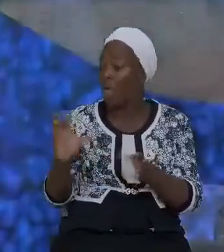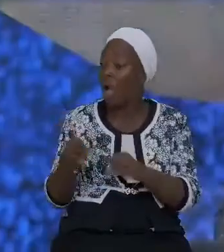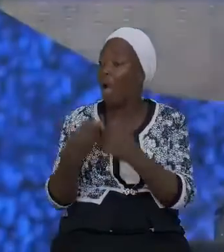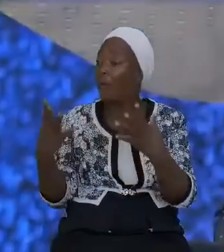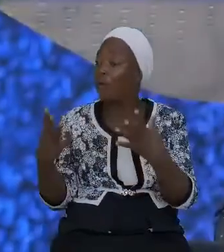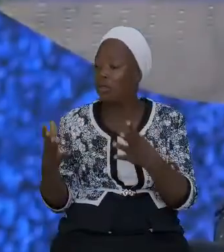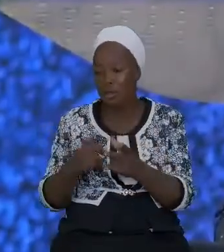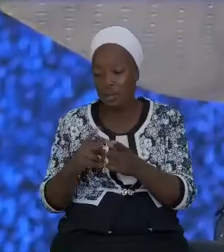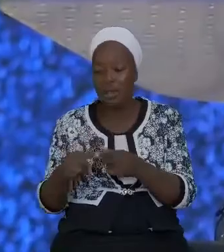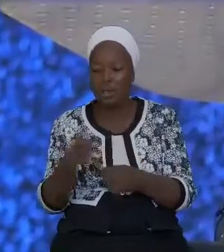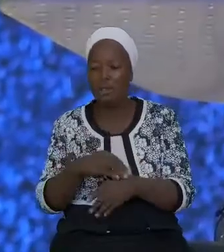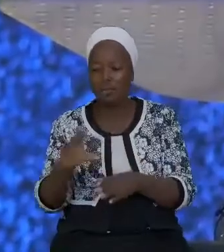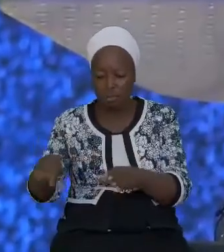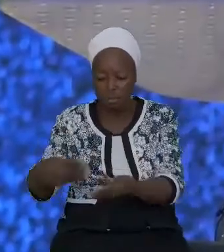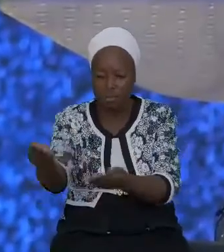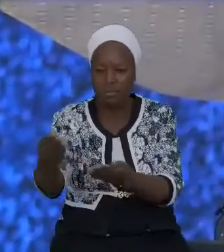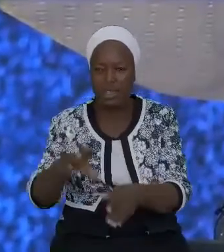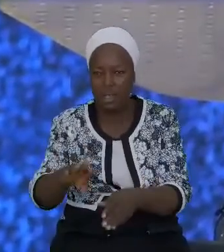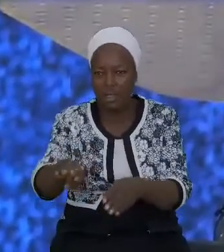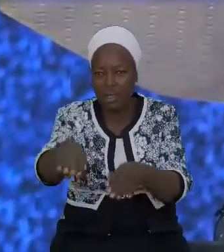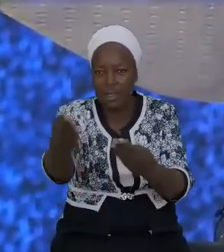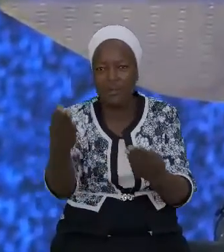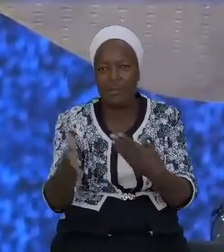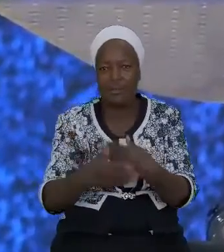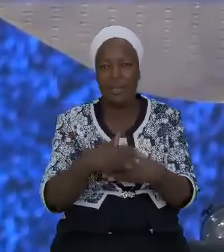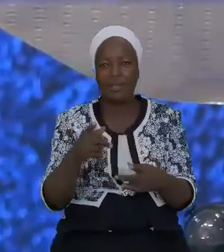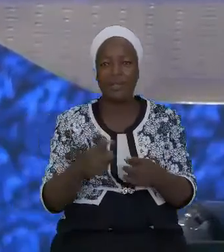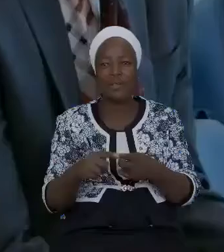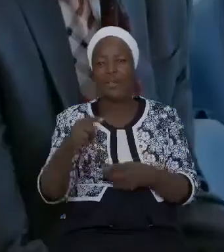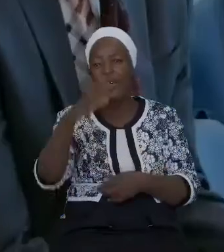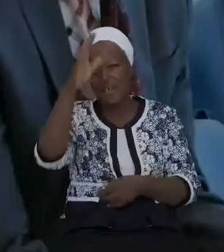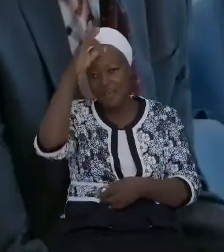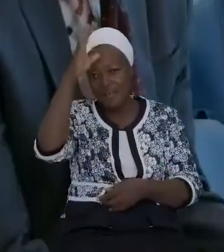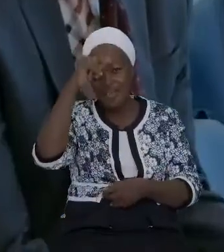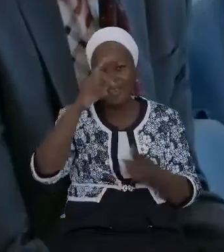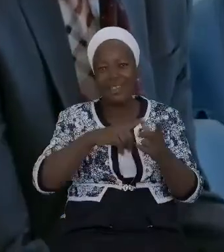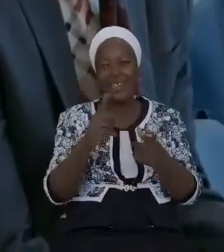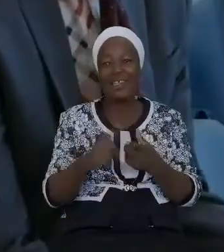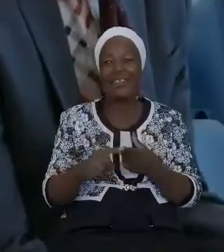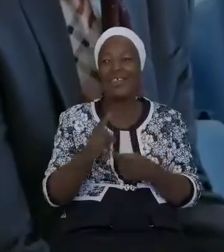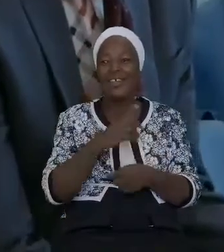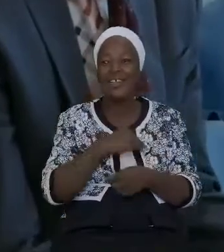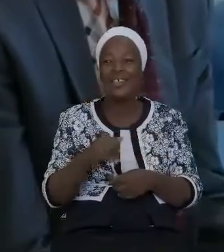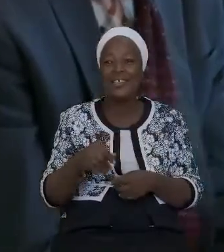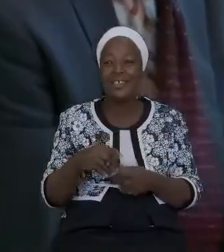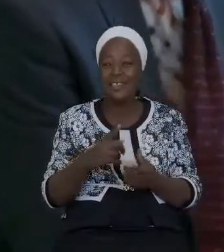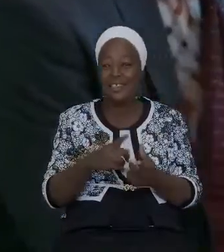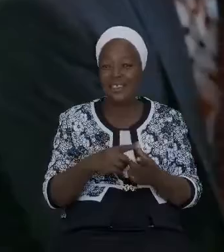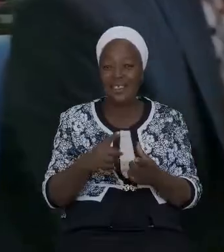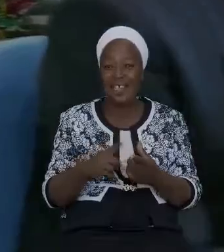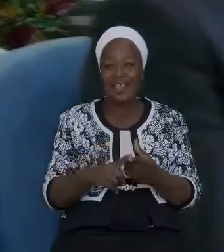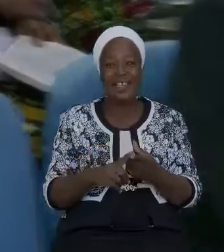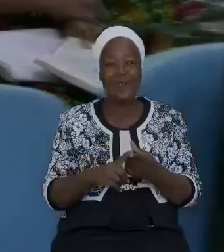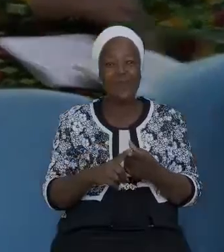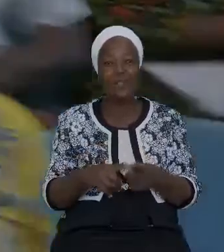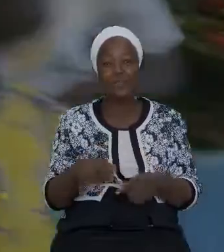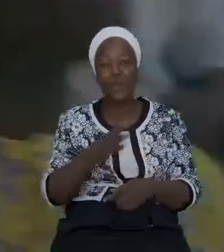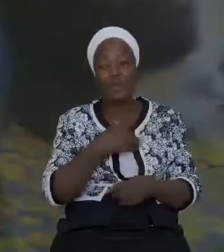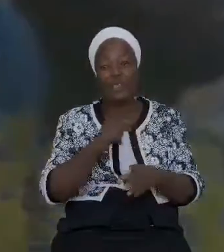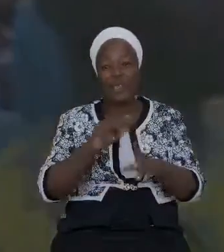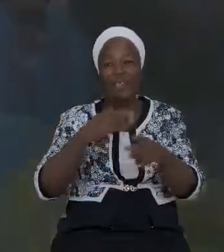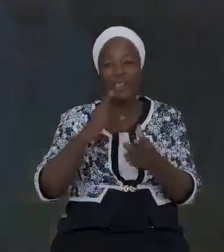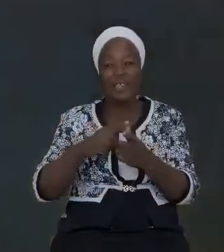in the pocket, and said, let's go. And so we got to the